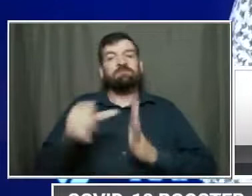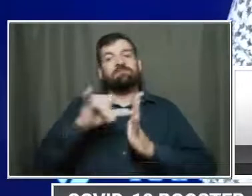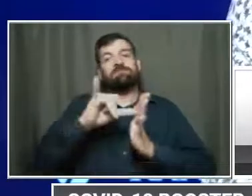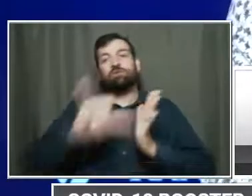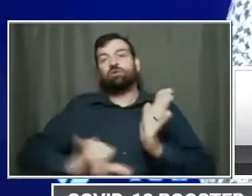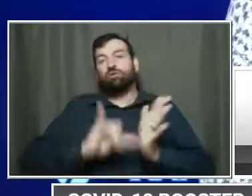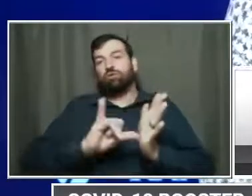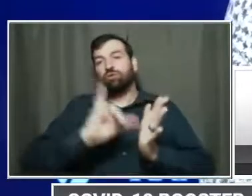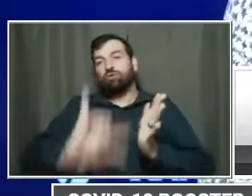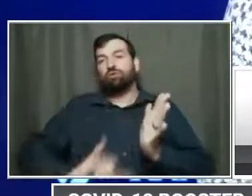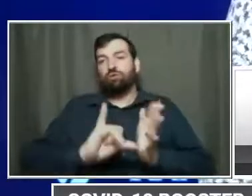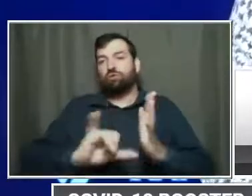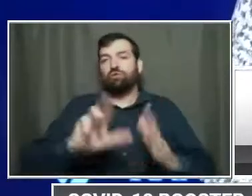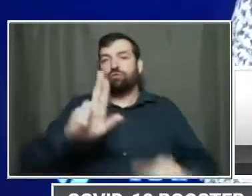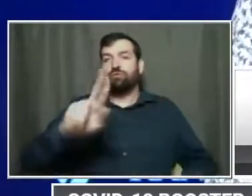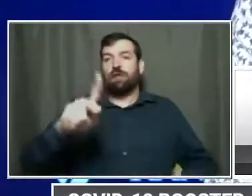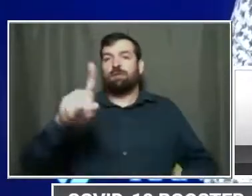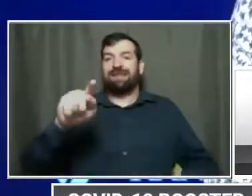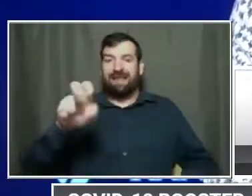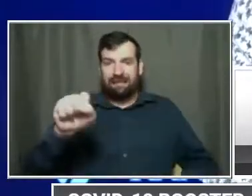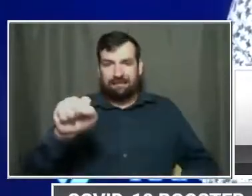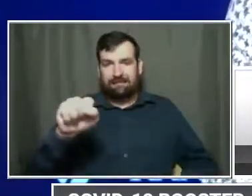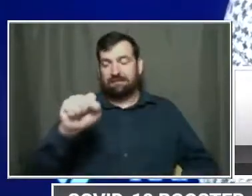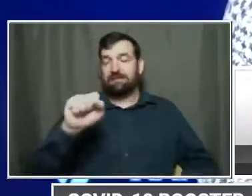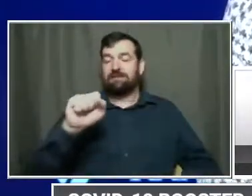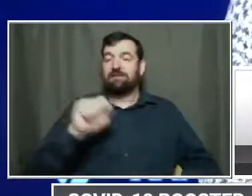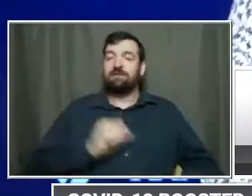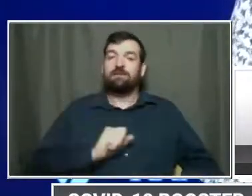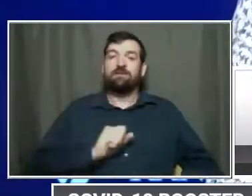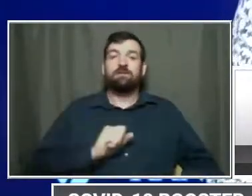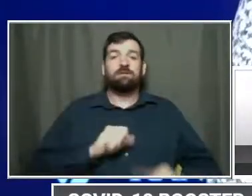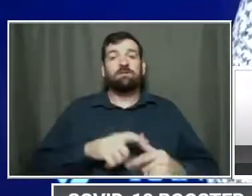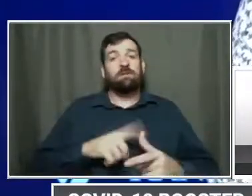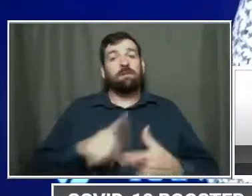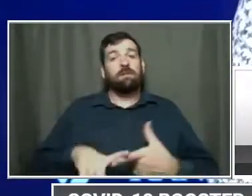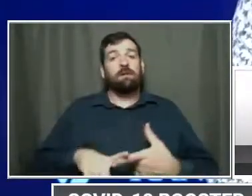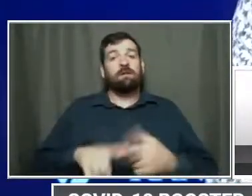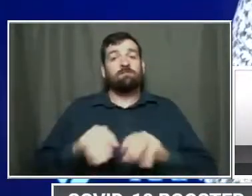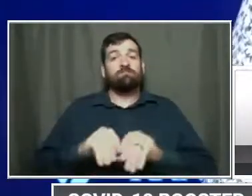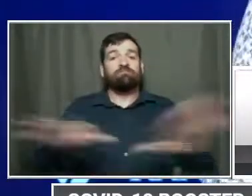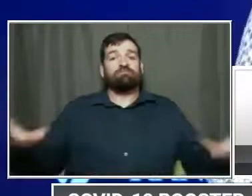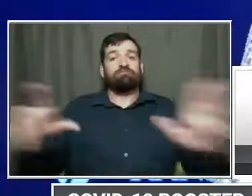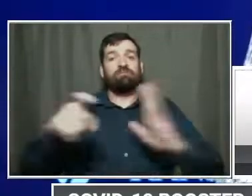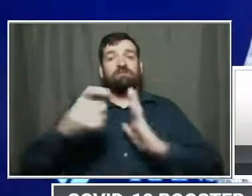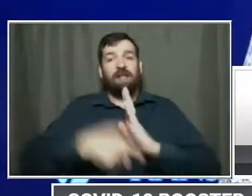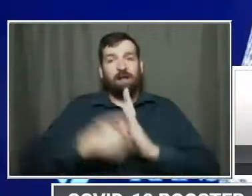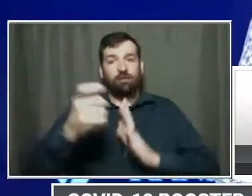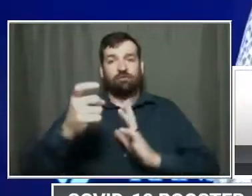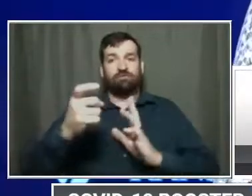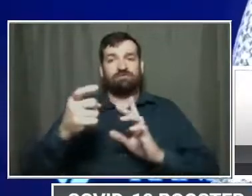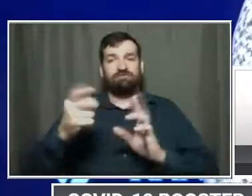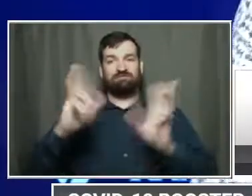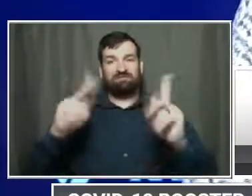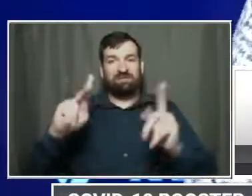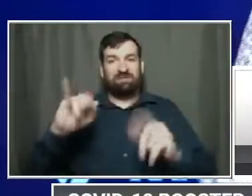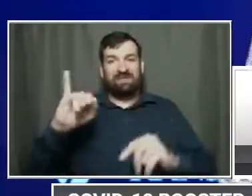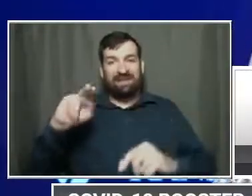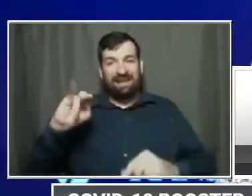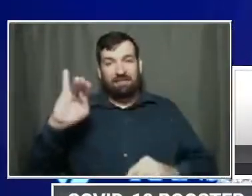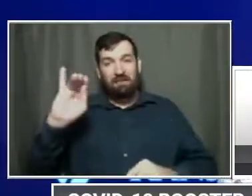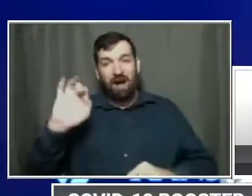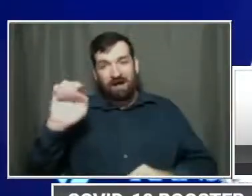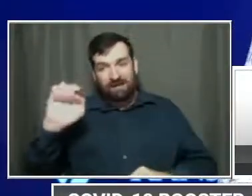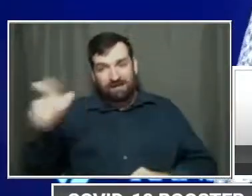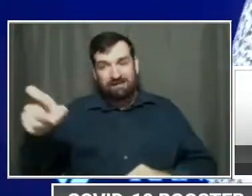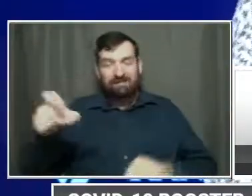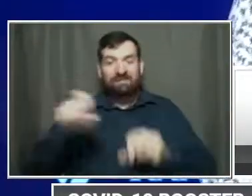and load them up to YouTube and social media. And then I would start sending the flyers to people's inboxes and, sliding in the DMs, as